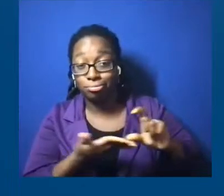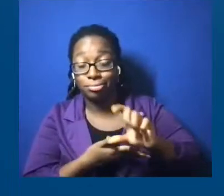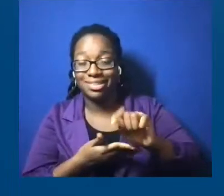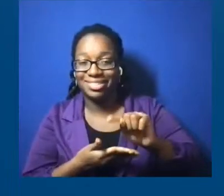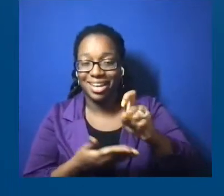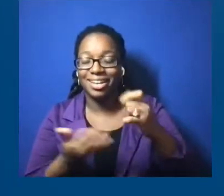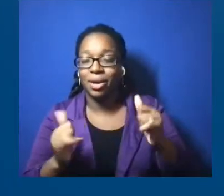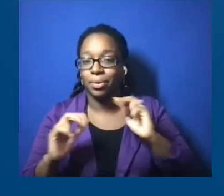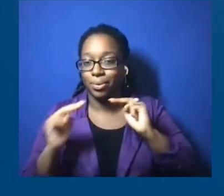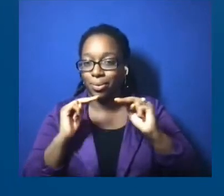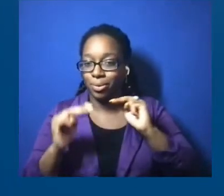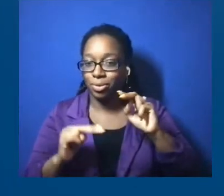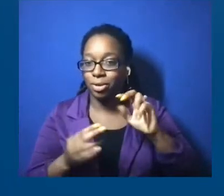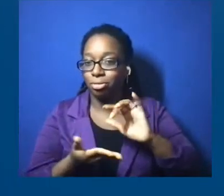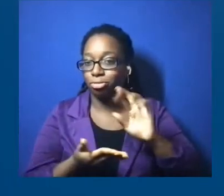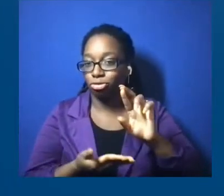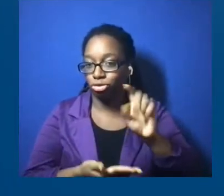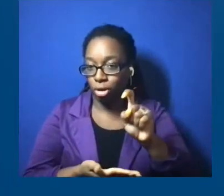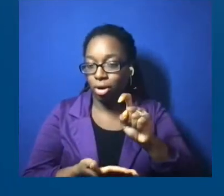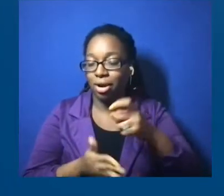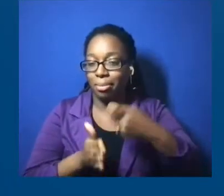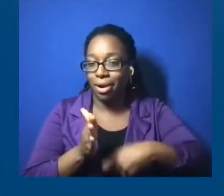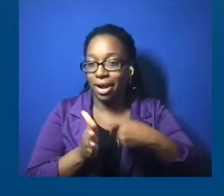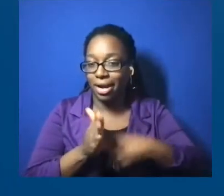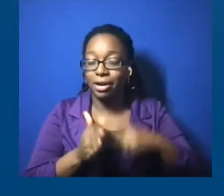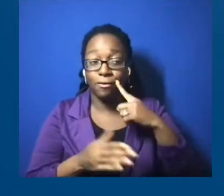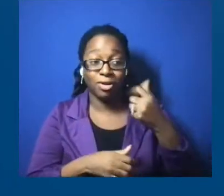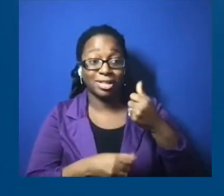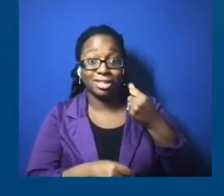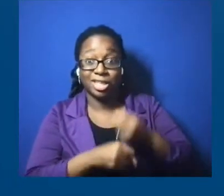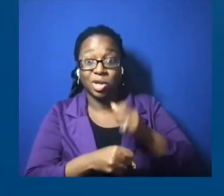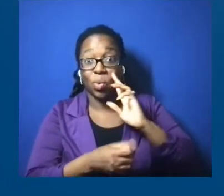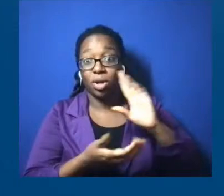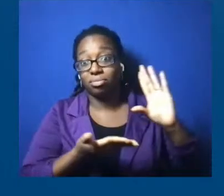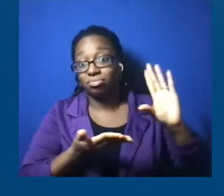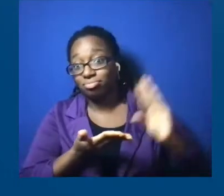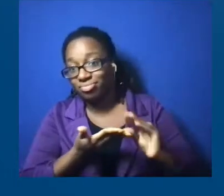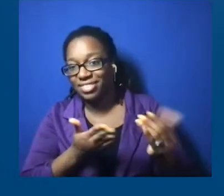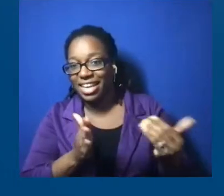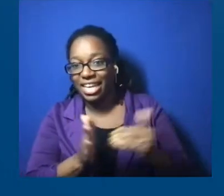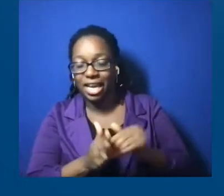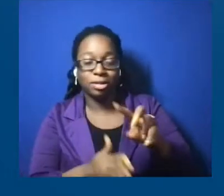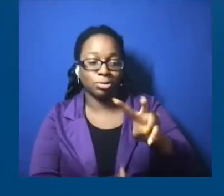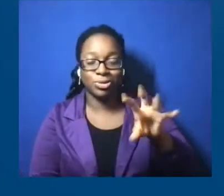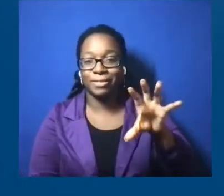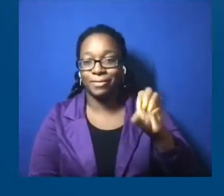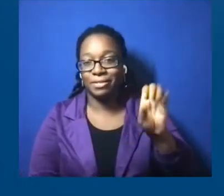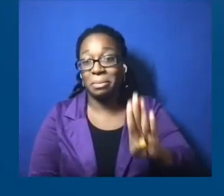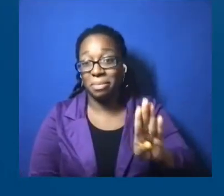prices. We're going to reduce the deficit over the next 10 years by another $250 billion.